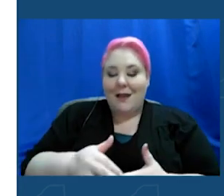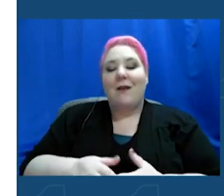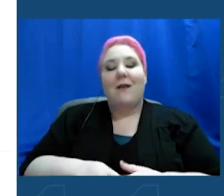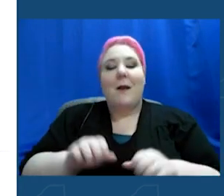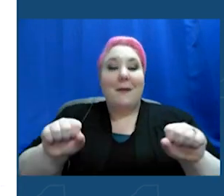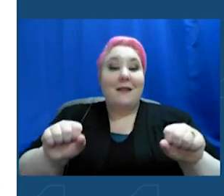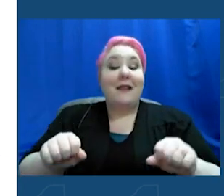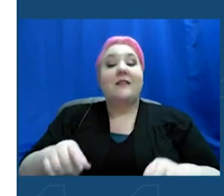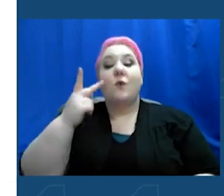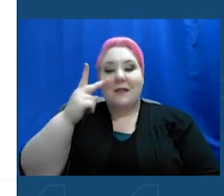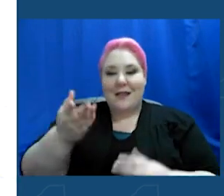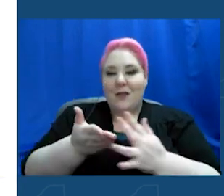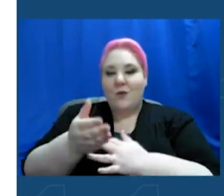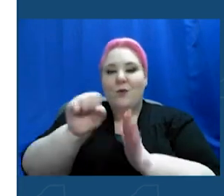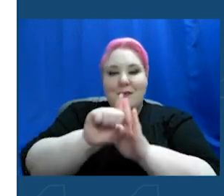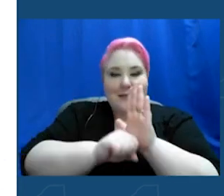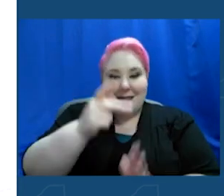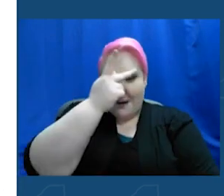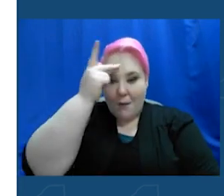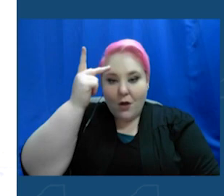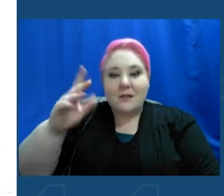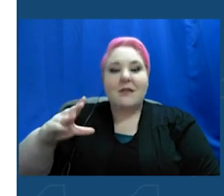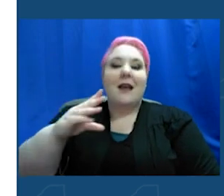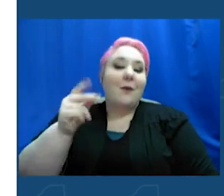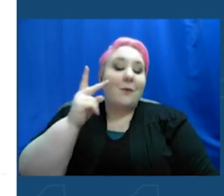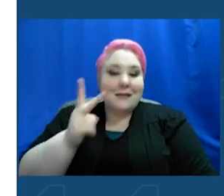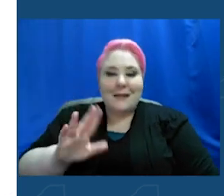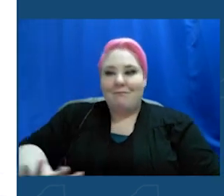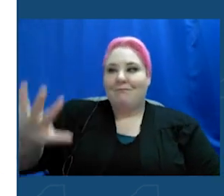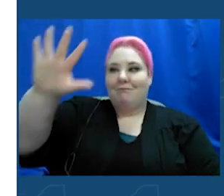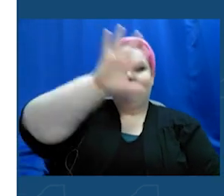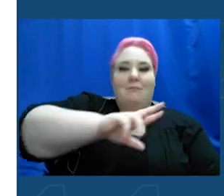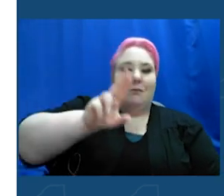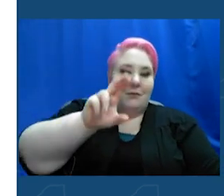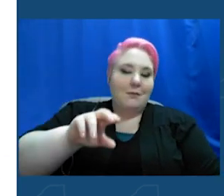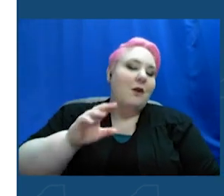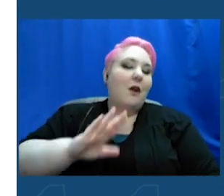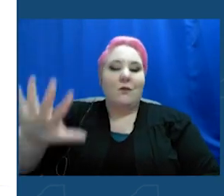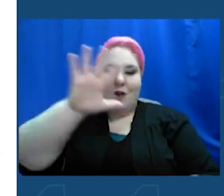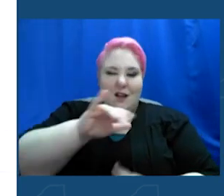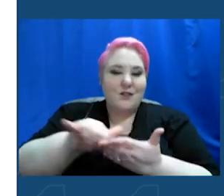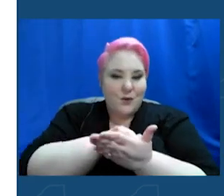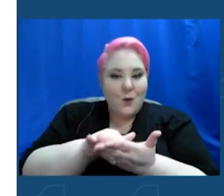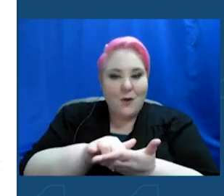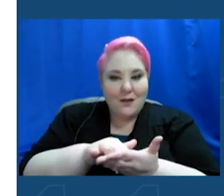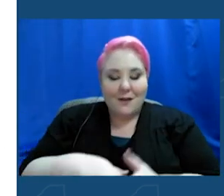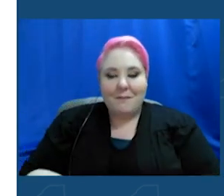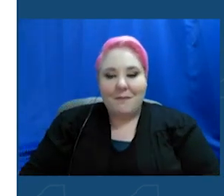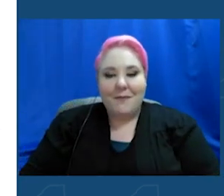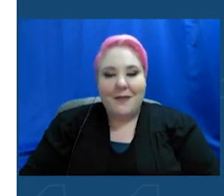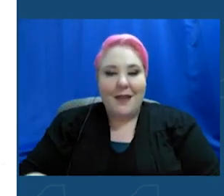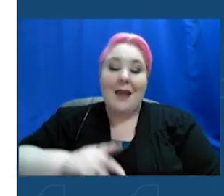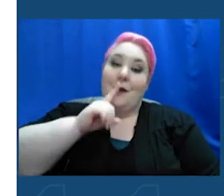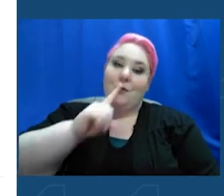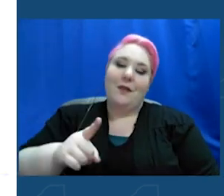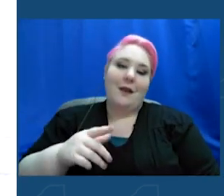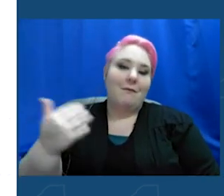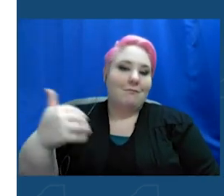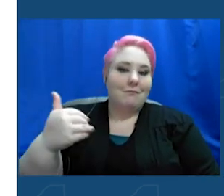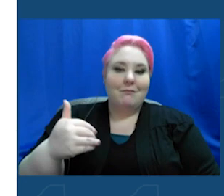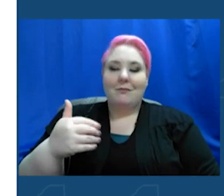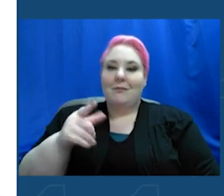parks, and also with DEC facilities all around New York State. And then a really incredibly bold commitment to our future,